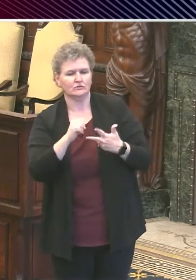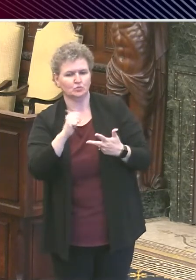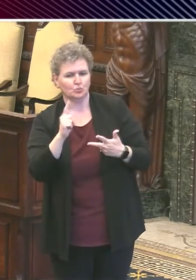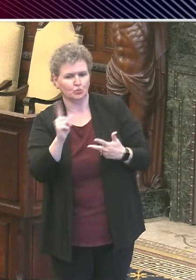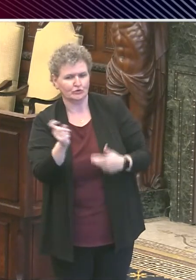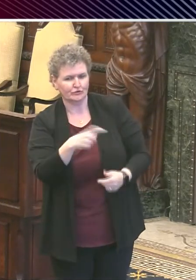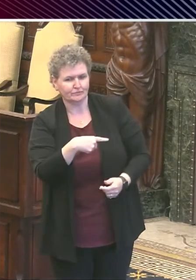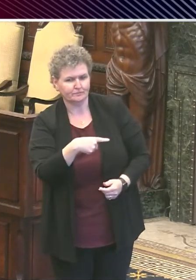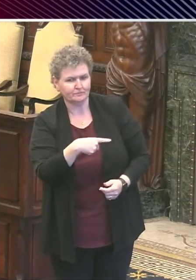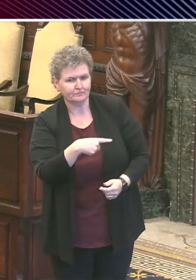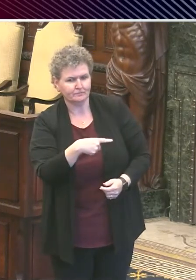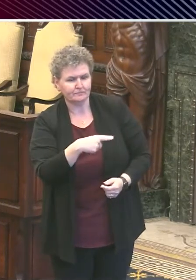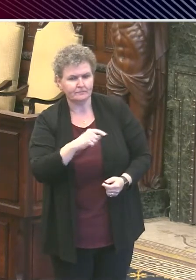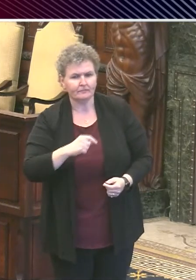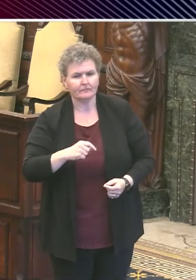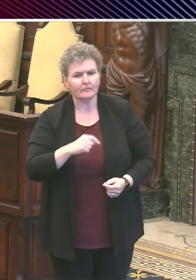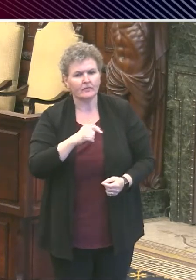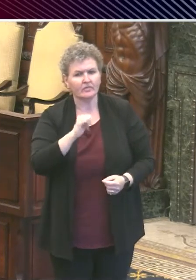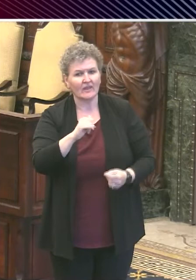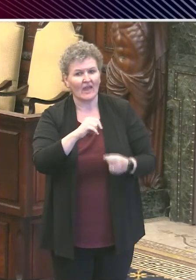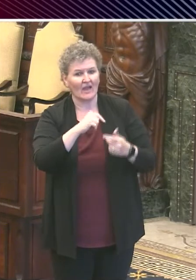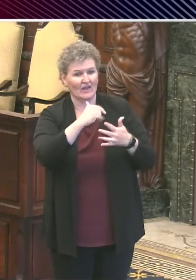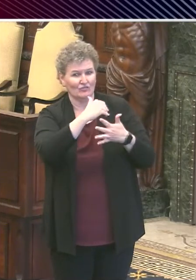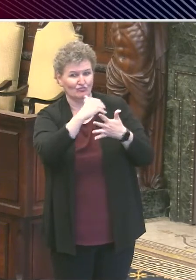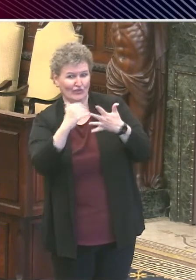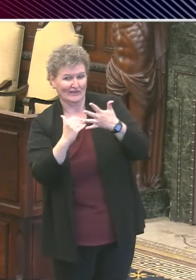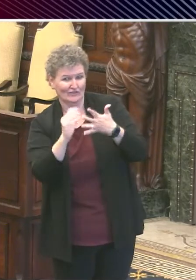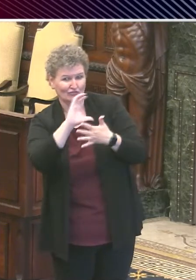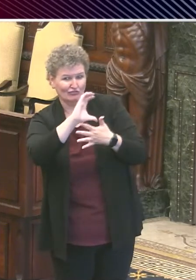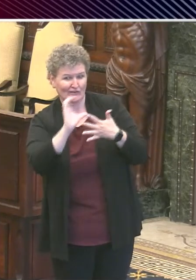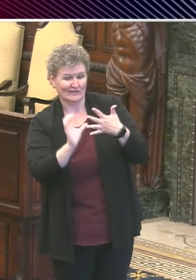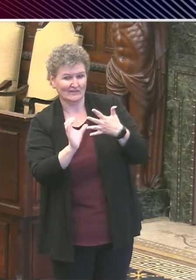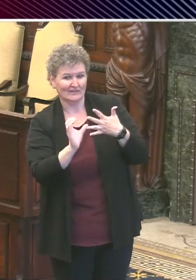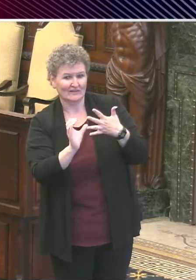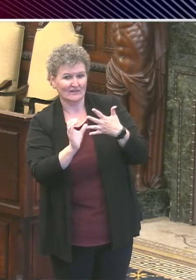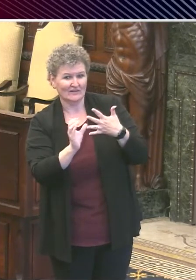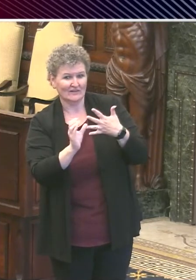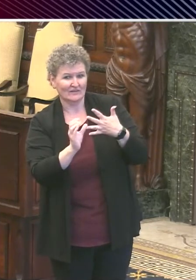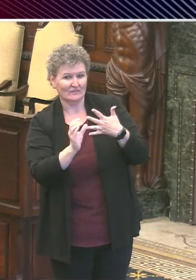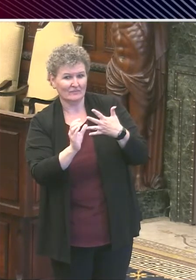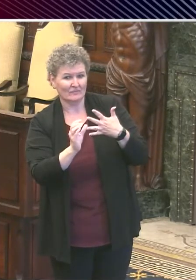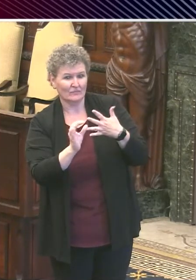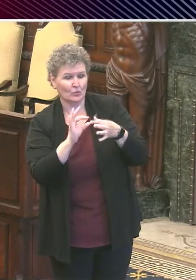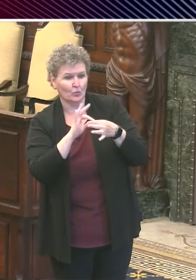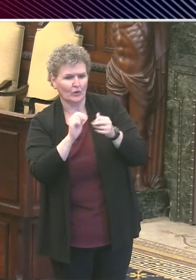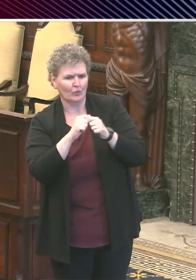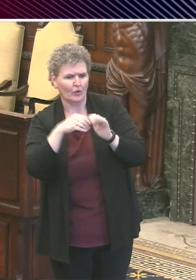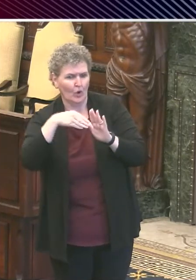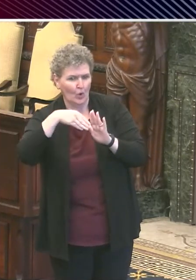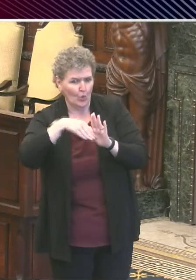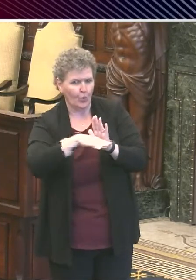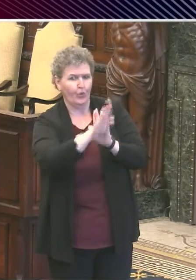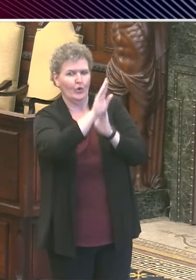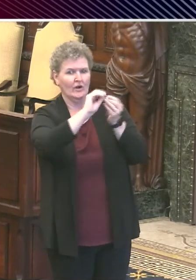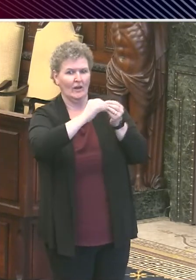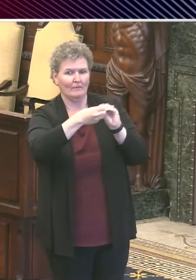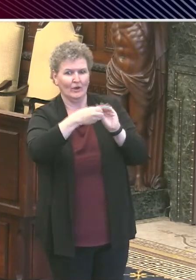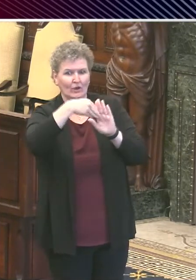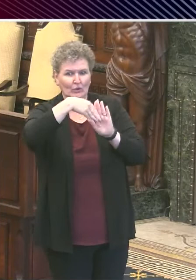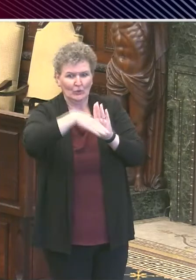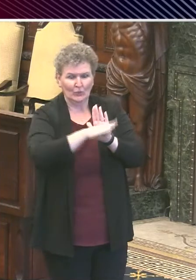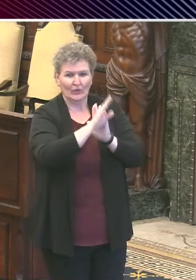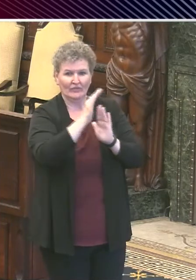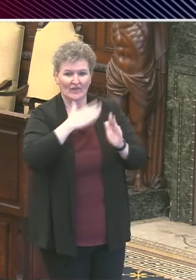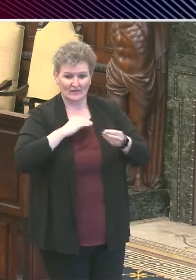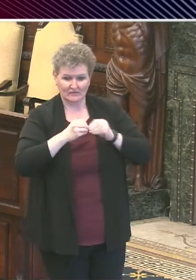is that criteria at all also related to that rate of spread or the R0 metric? No, because this R0 is